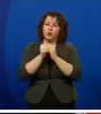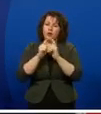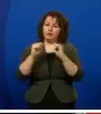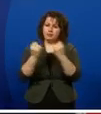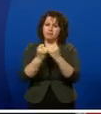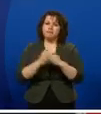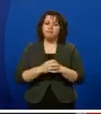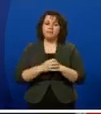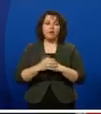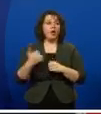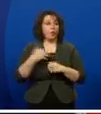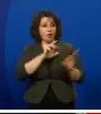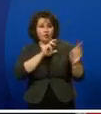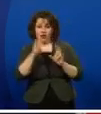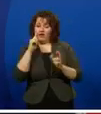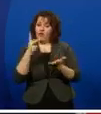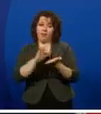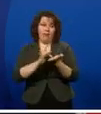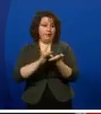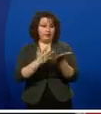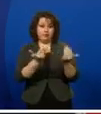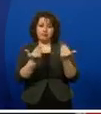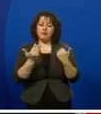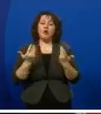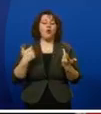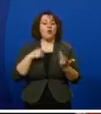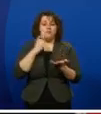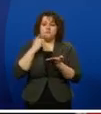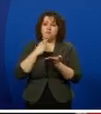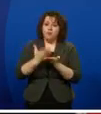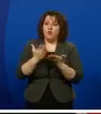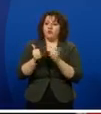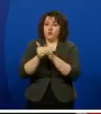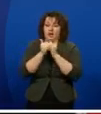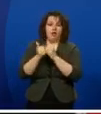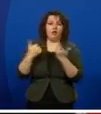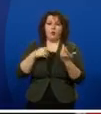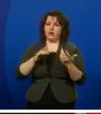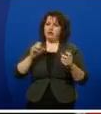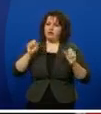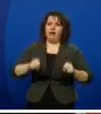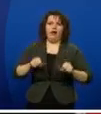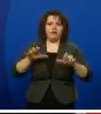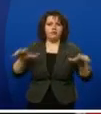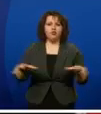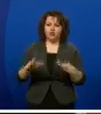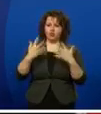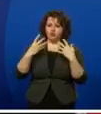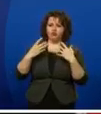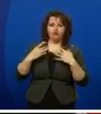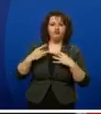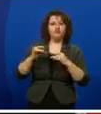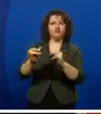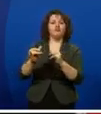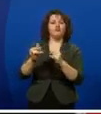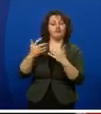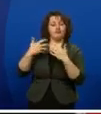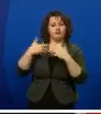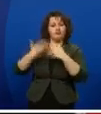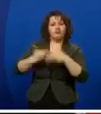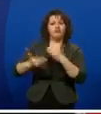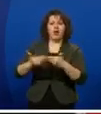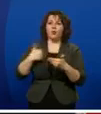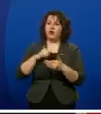the vaccines, Governor. We've proven together we can do this, and we're excited to help move our community and our state out of this dark